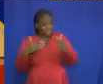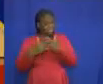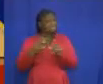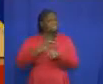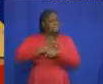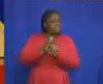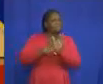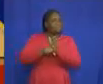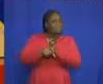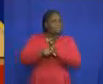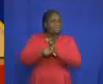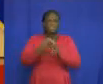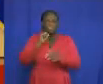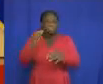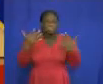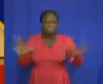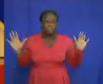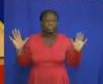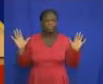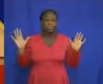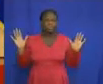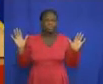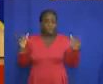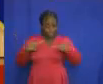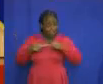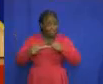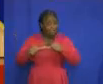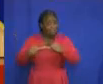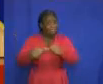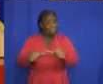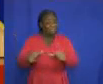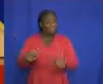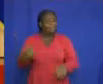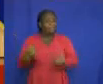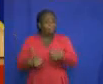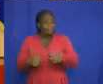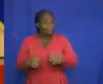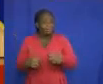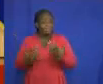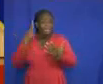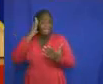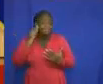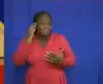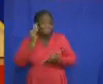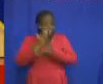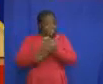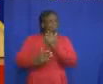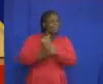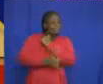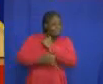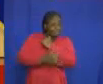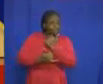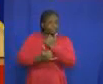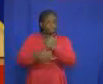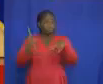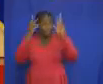is by no means over. The continuous havoc being experienced by some countries as a result